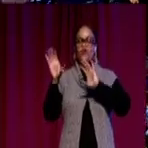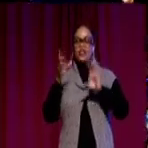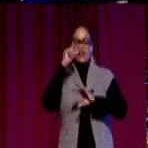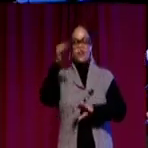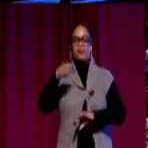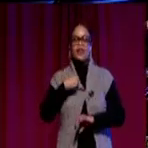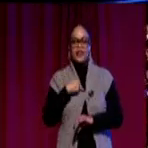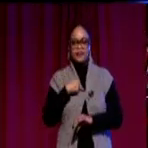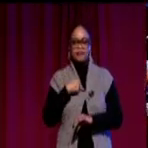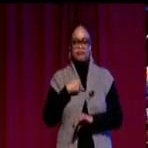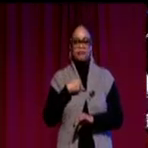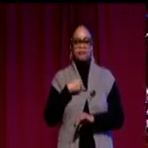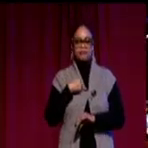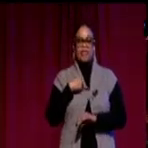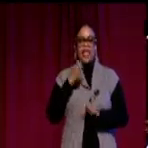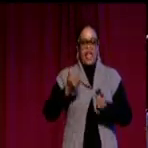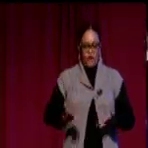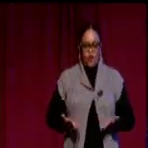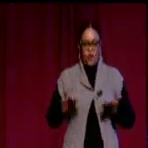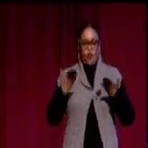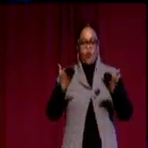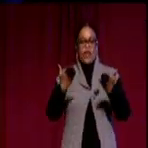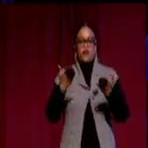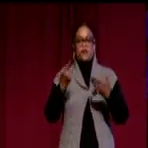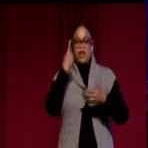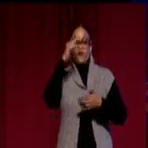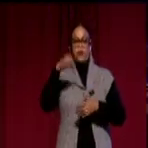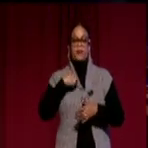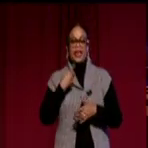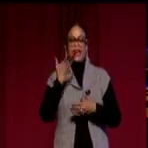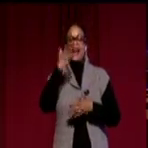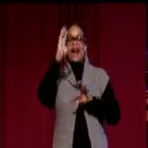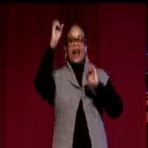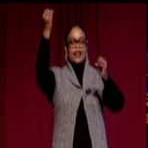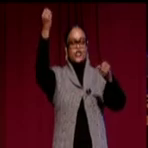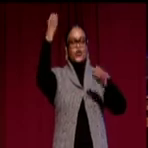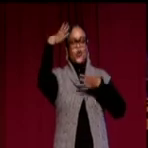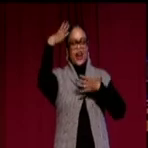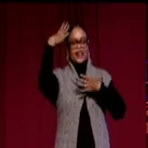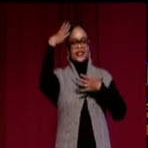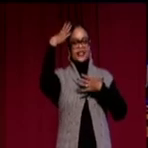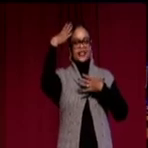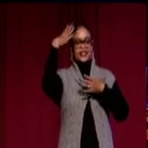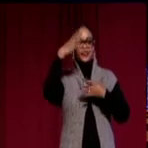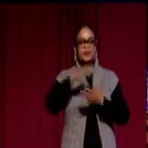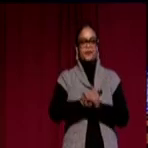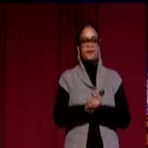me, for every way you made for me. God's grace.